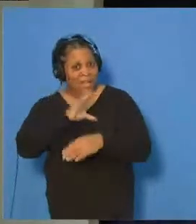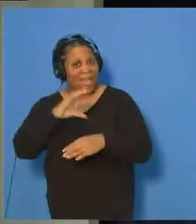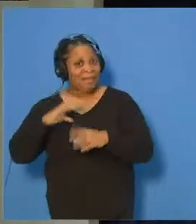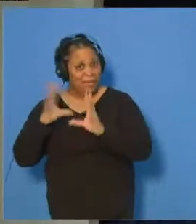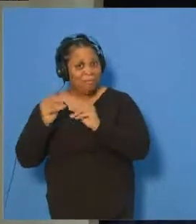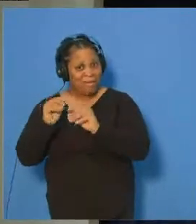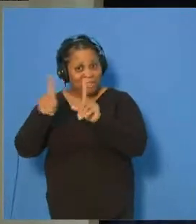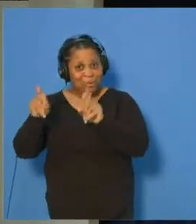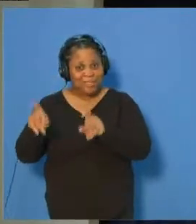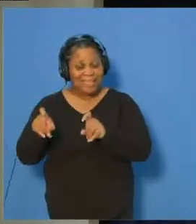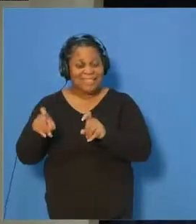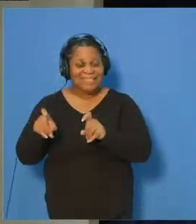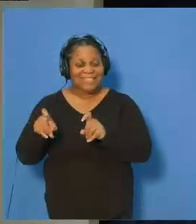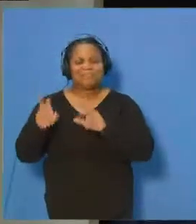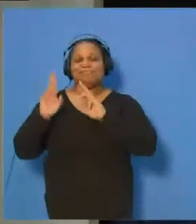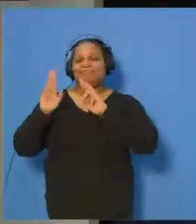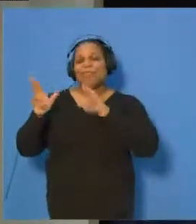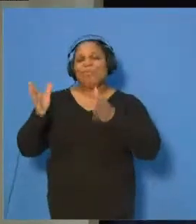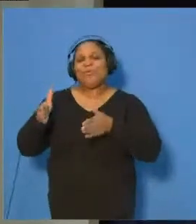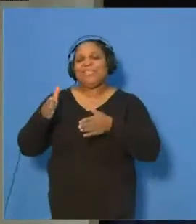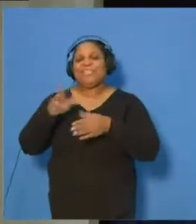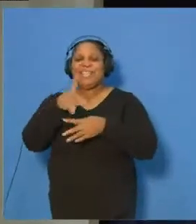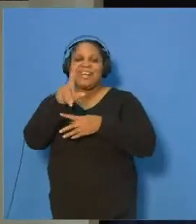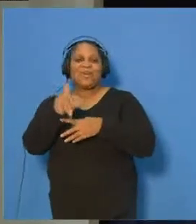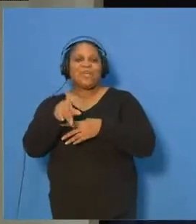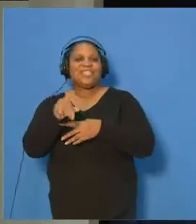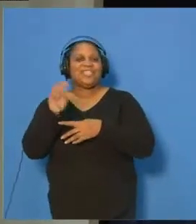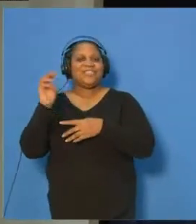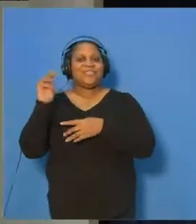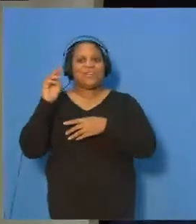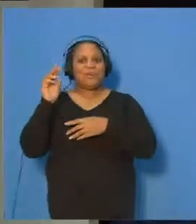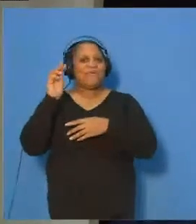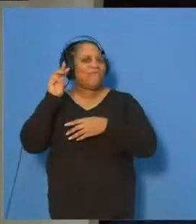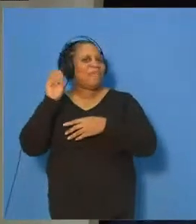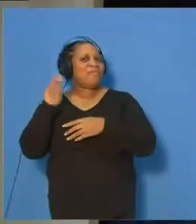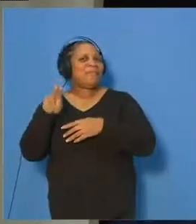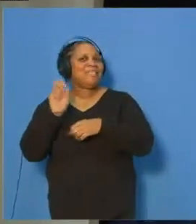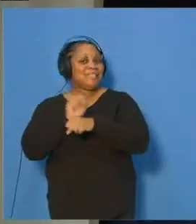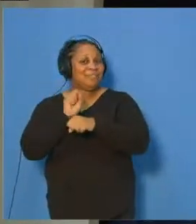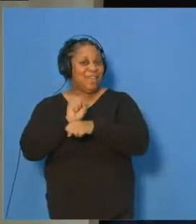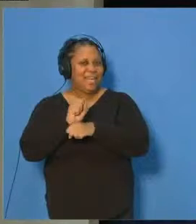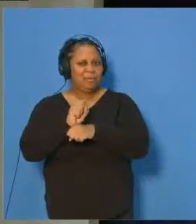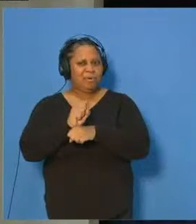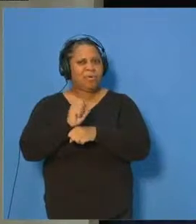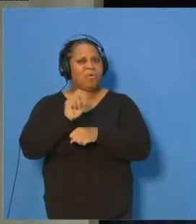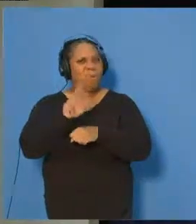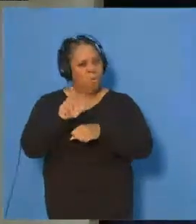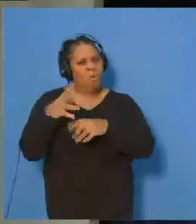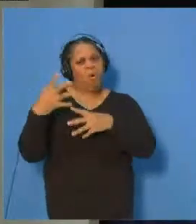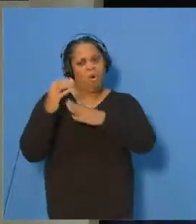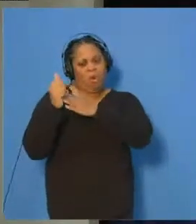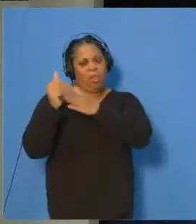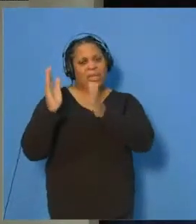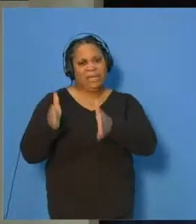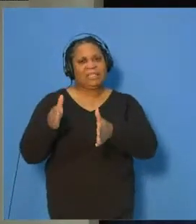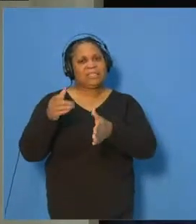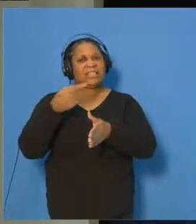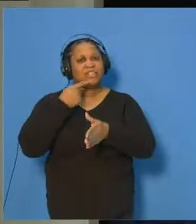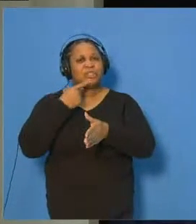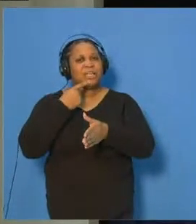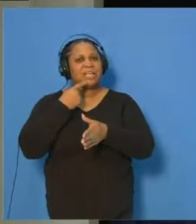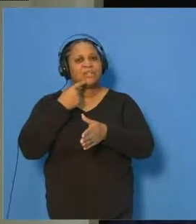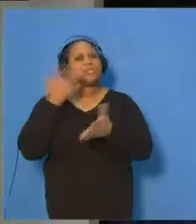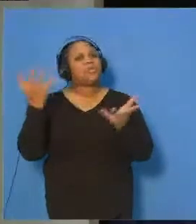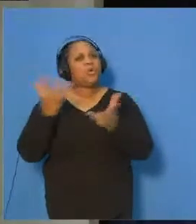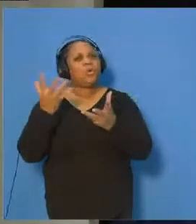Thank you. And I have a question for the Minister of Labour. This is a question from one of our readers. Are you able to tell us what the unemployment figure was prior